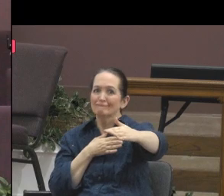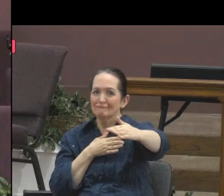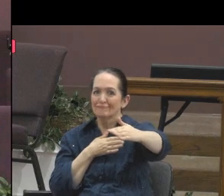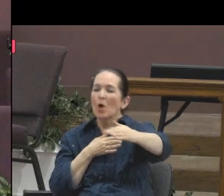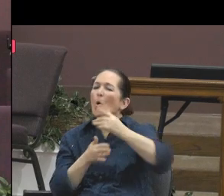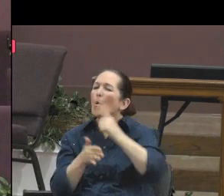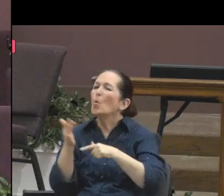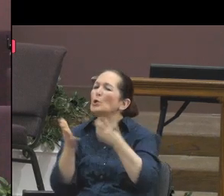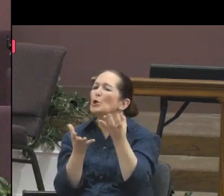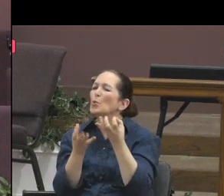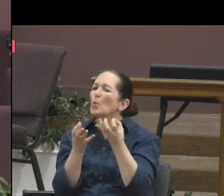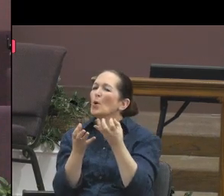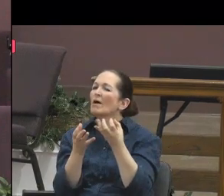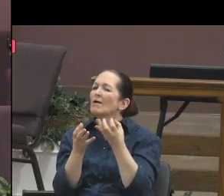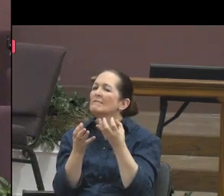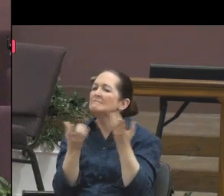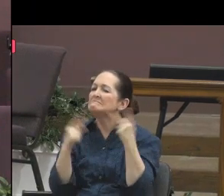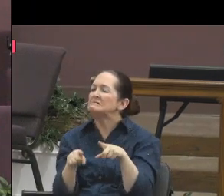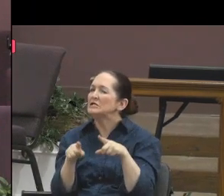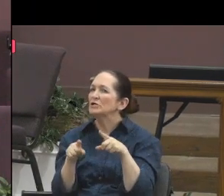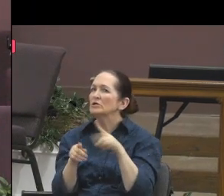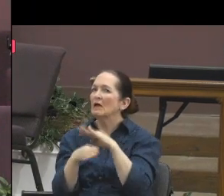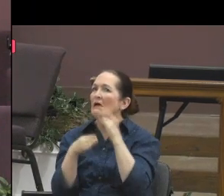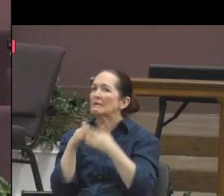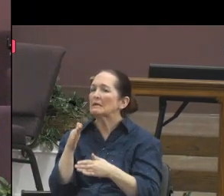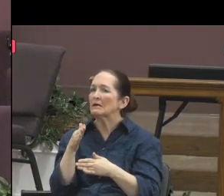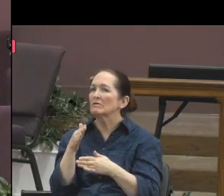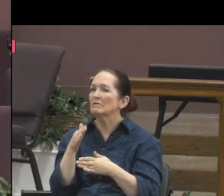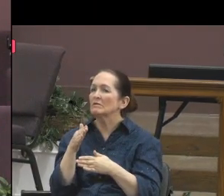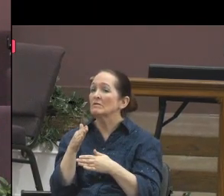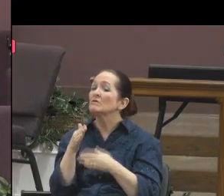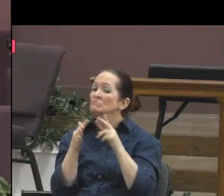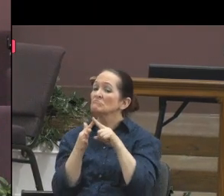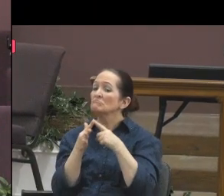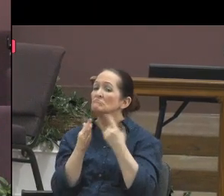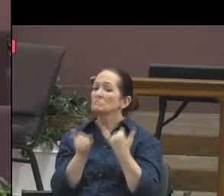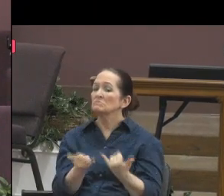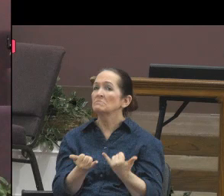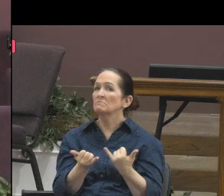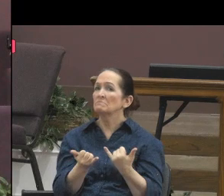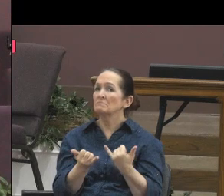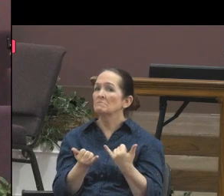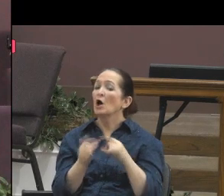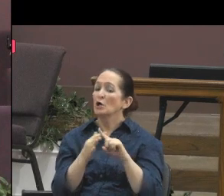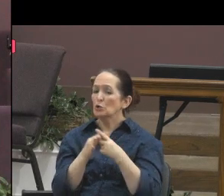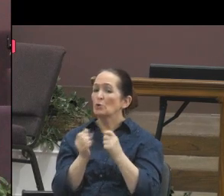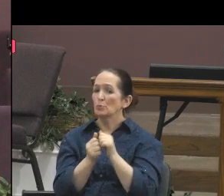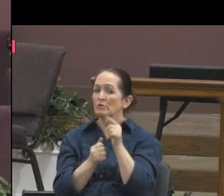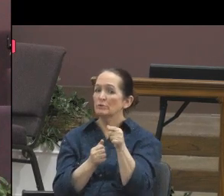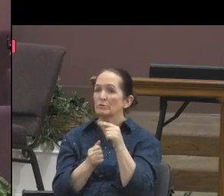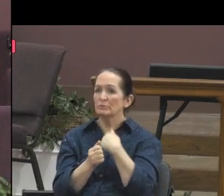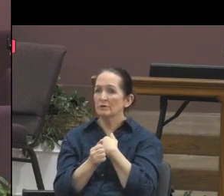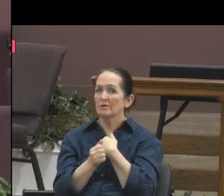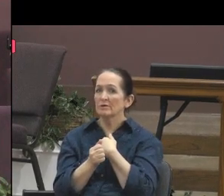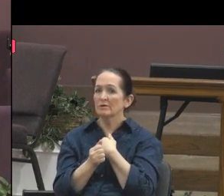What do you want it to look like at the end? It begins now. It begins with you and I.